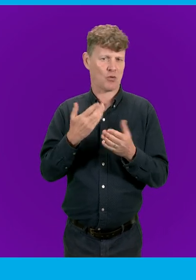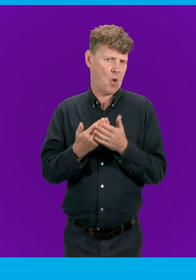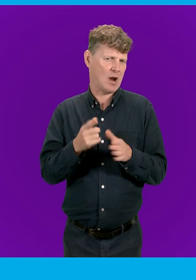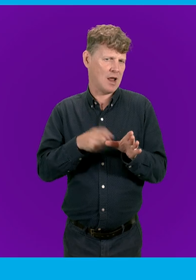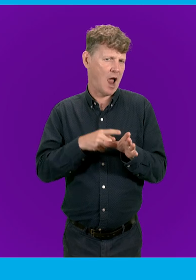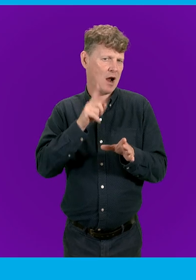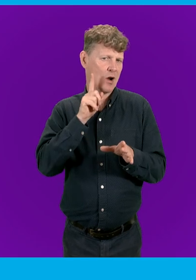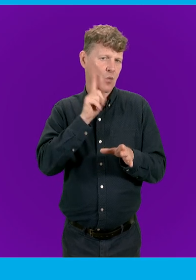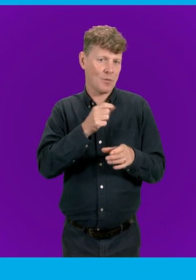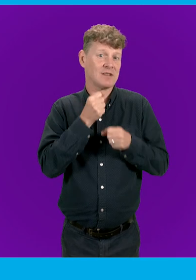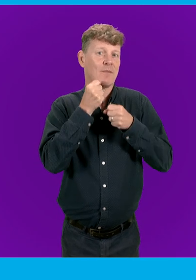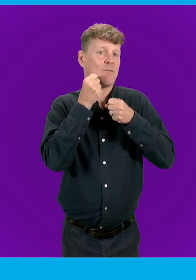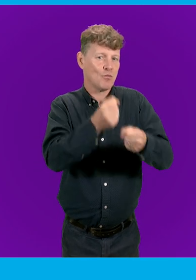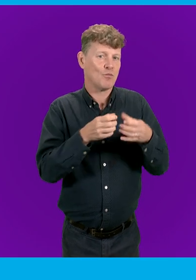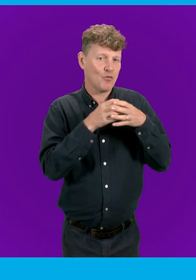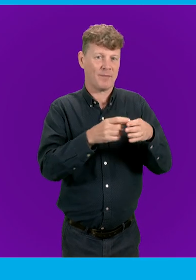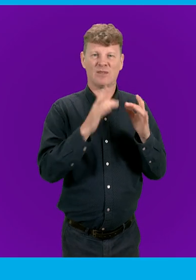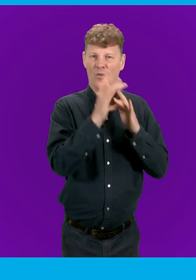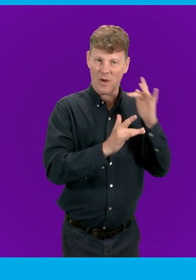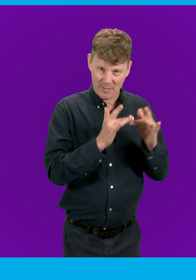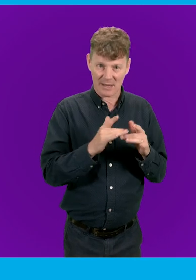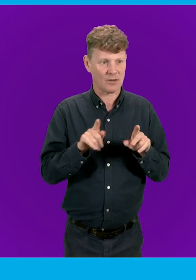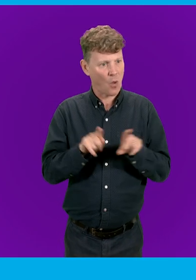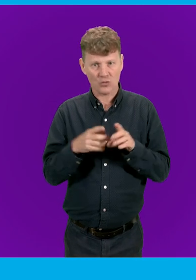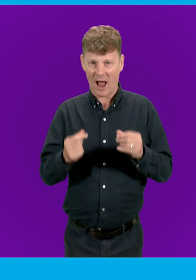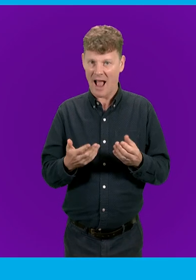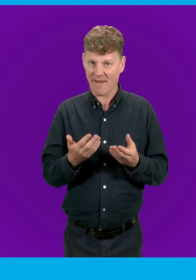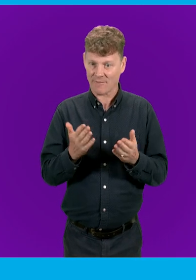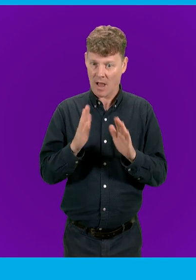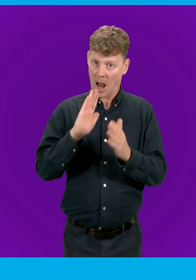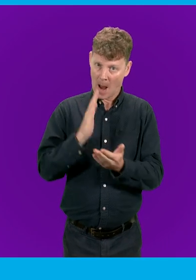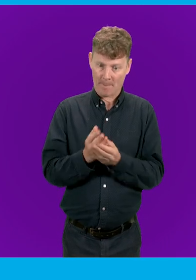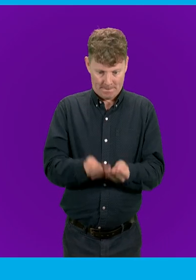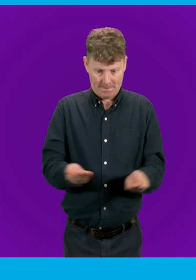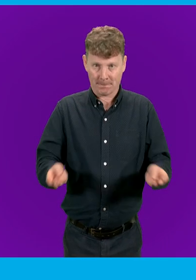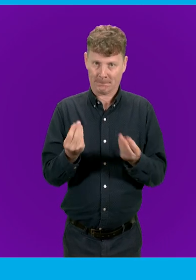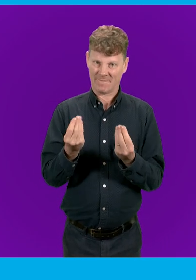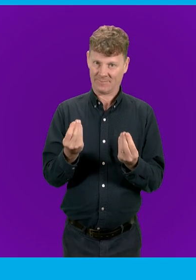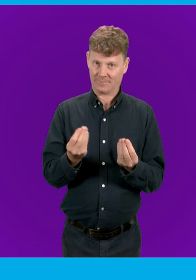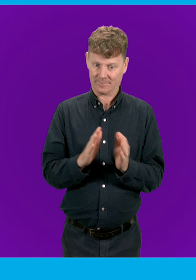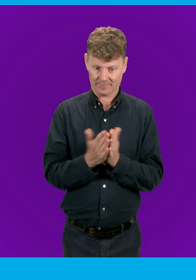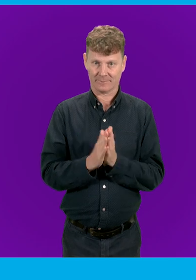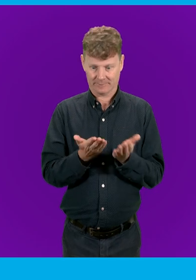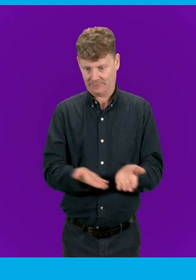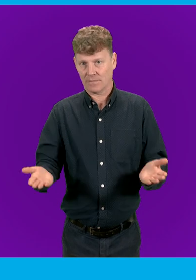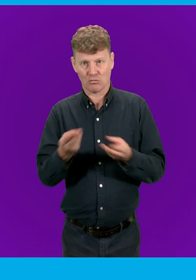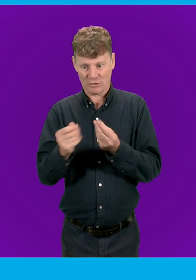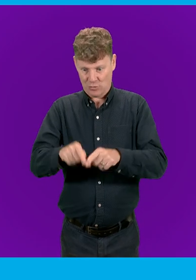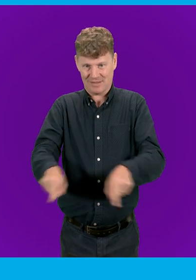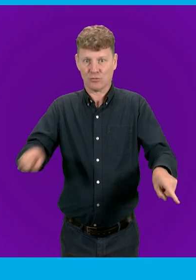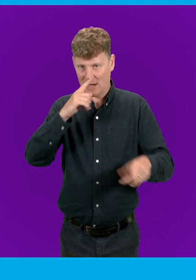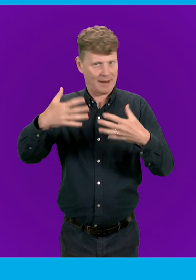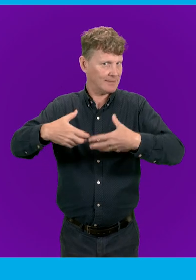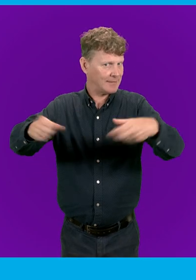website. We also have physical copies of resources here for you to take away, should you wish to, and we'd be